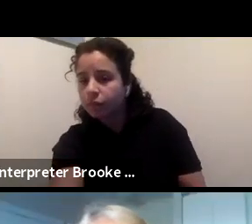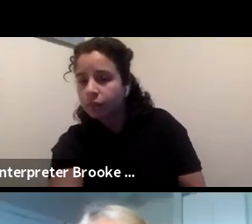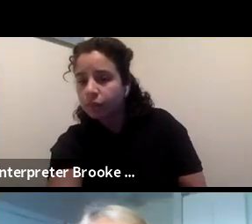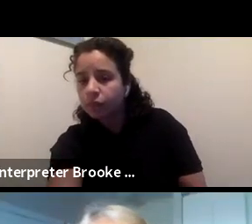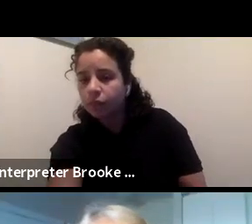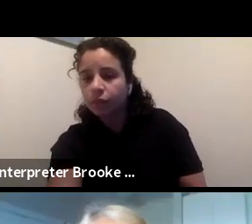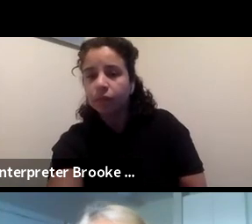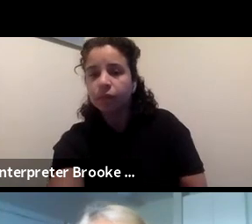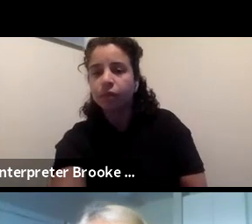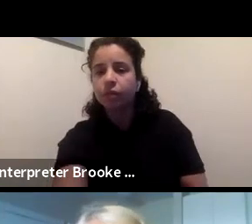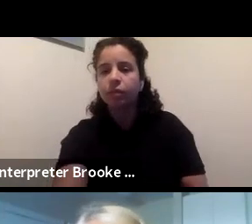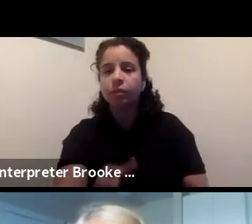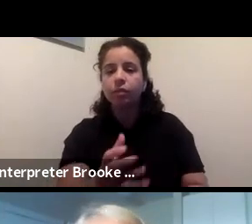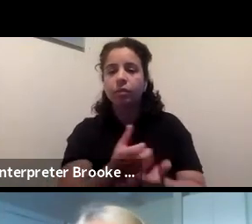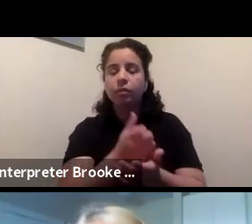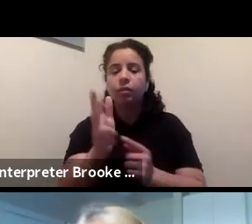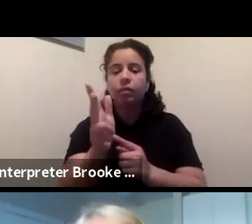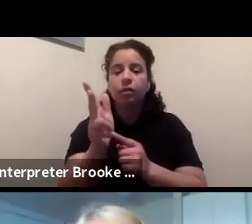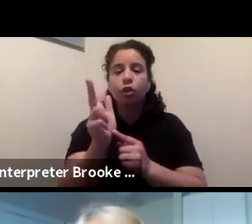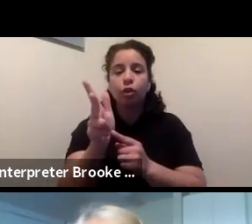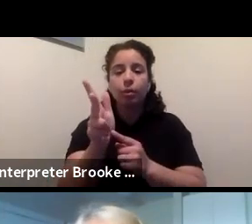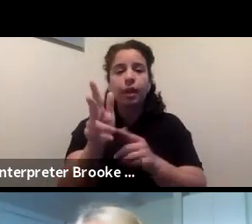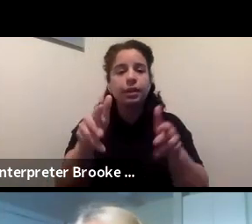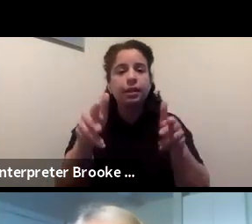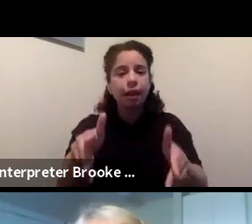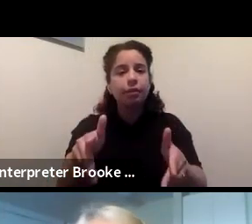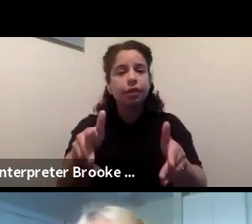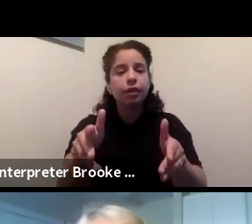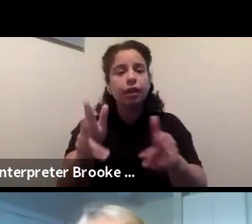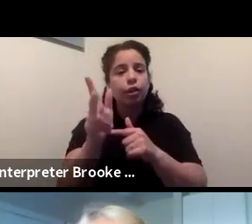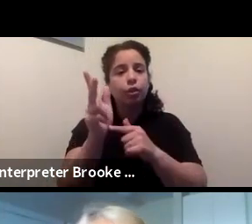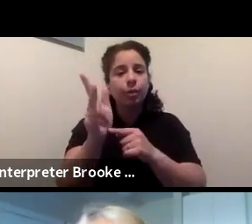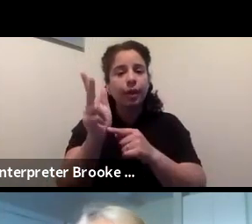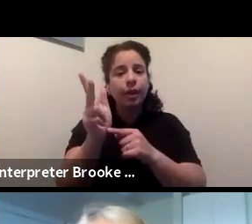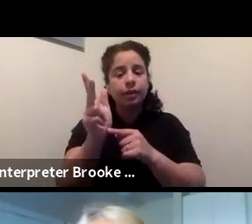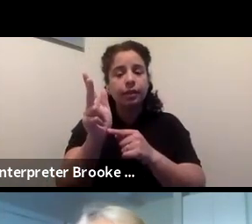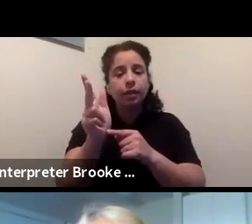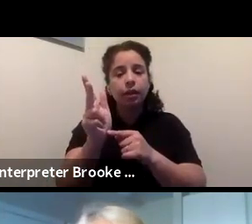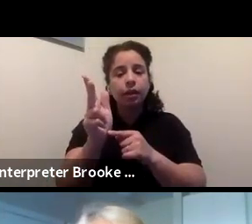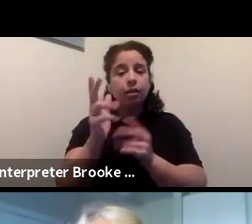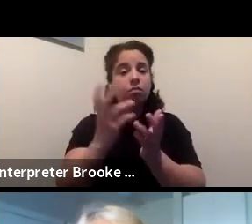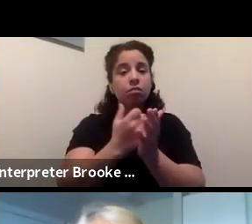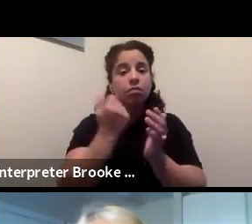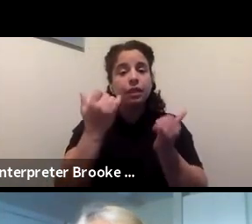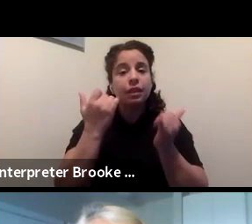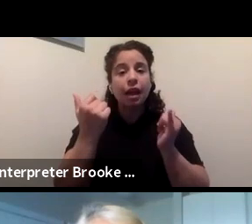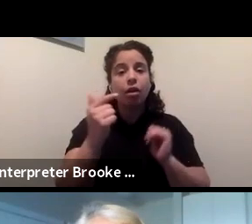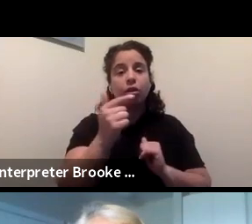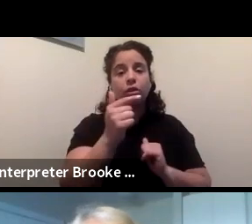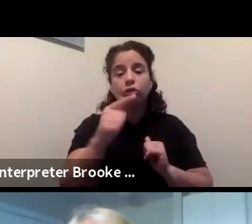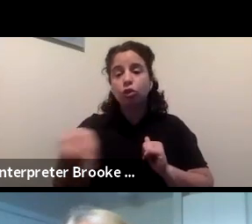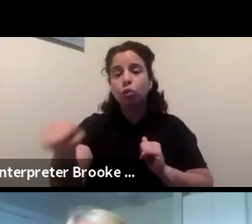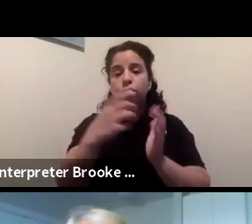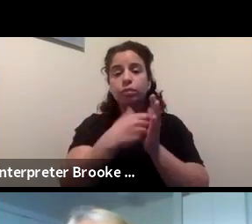We have about 3 minutes left with our time together. We would like to take a moment to describe what was seen.